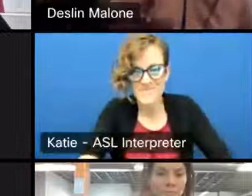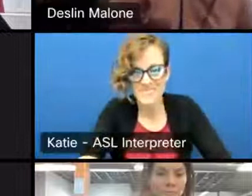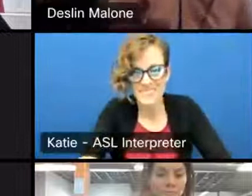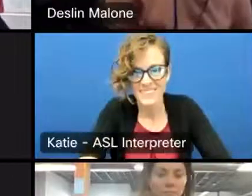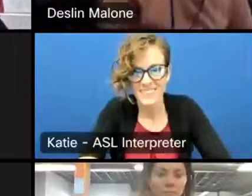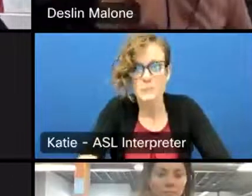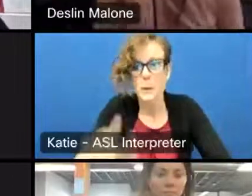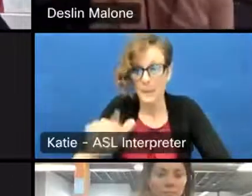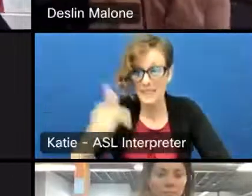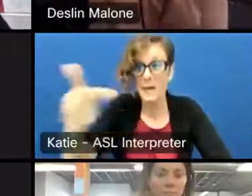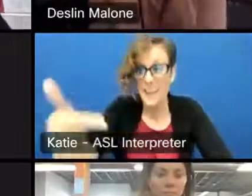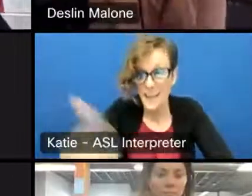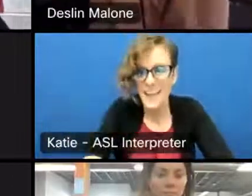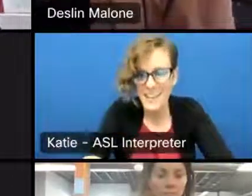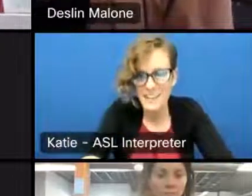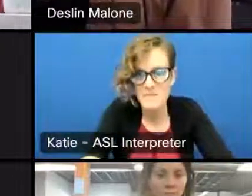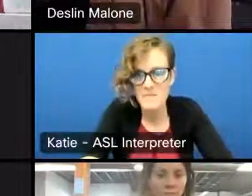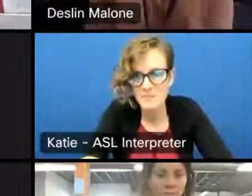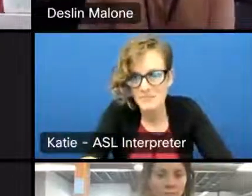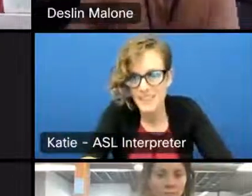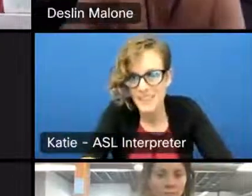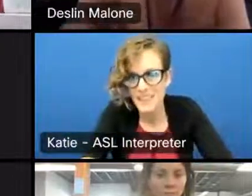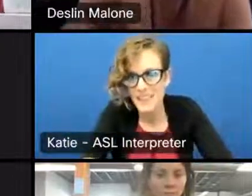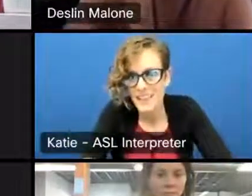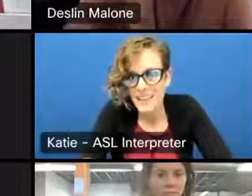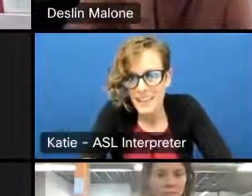So please go ahead. Let us know. Is this something we need to do?